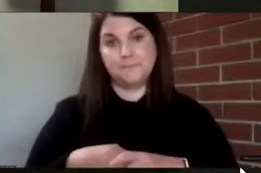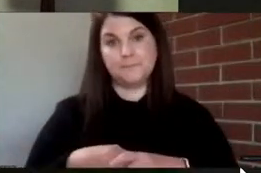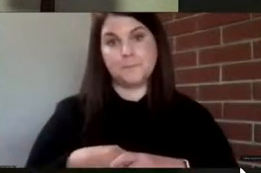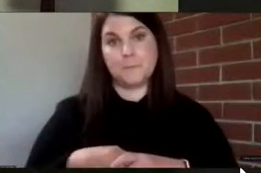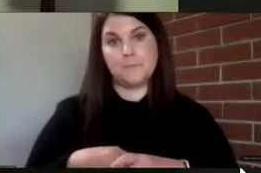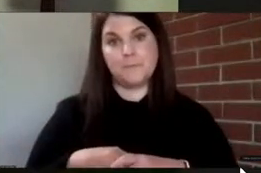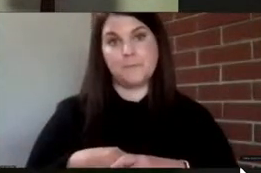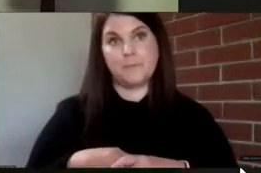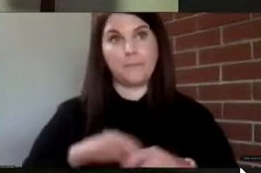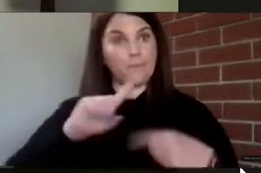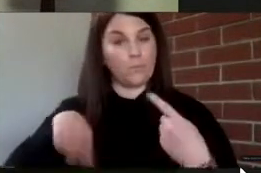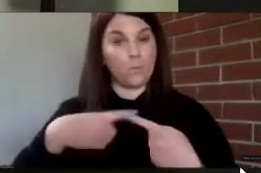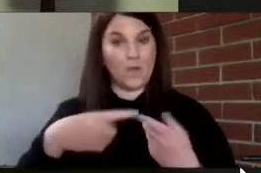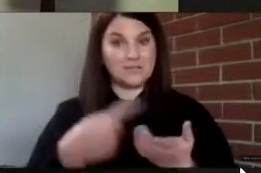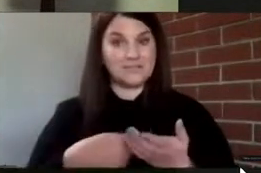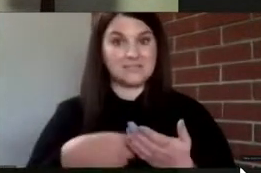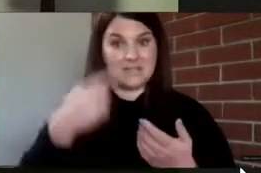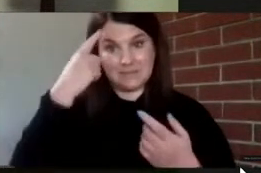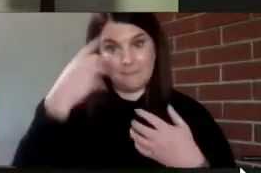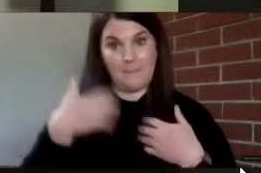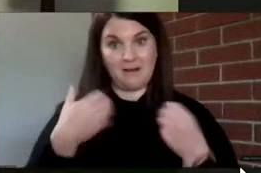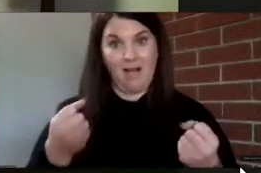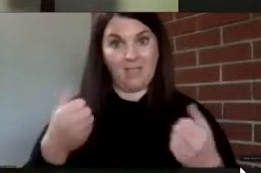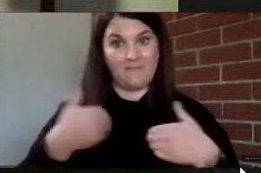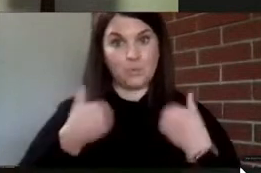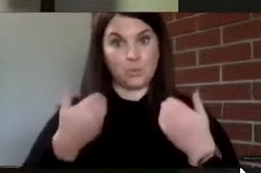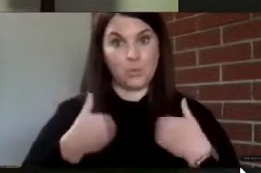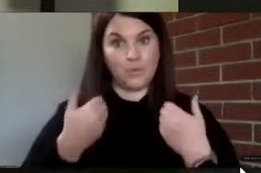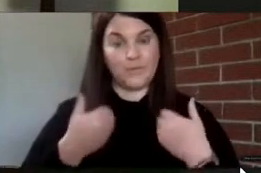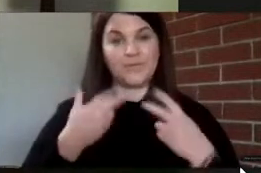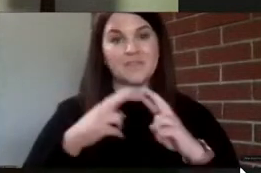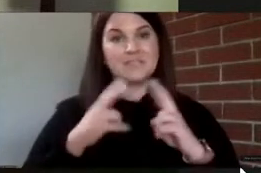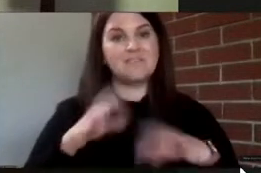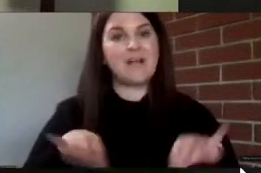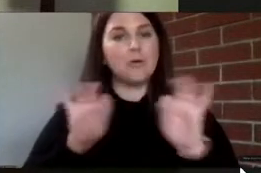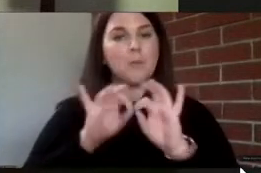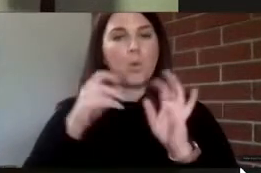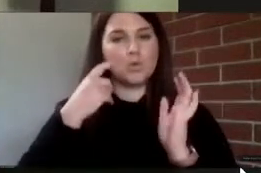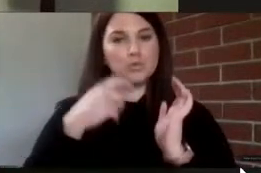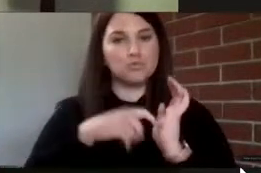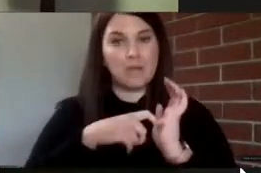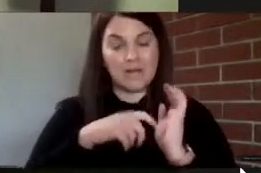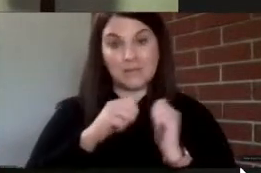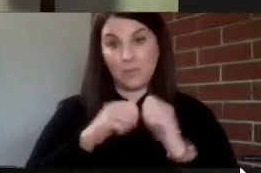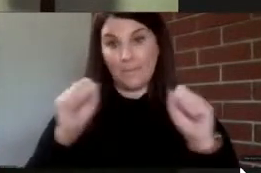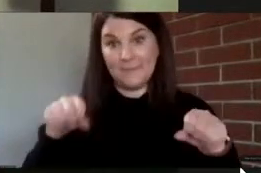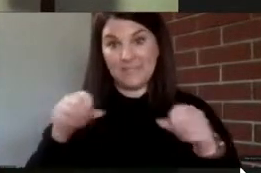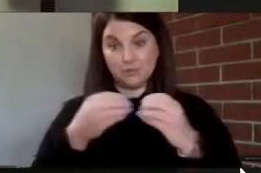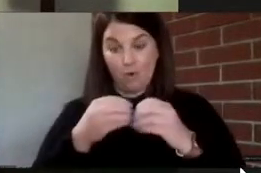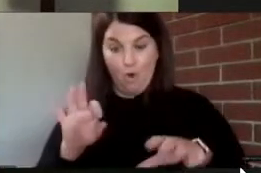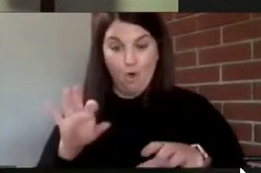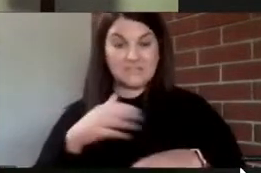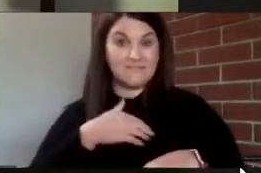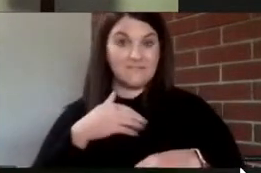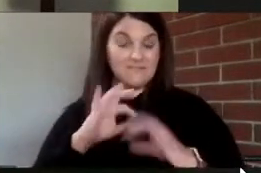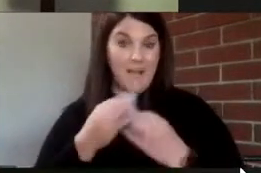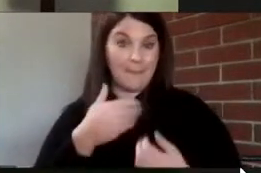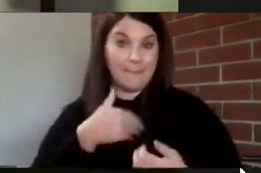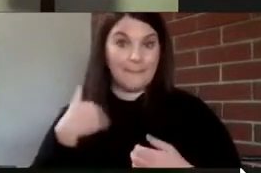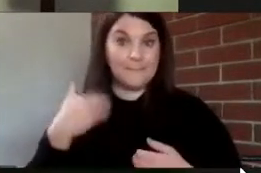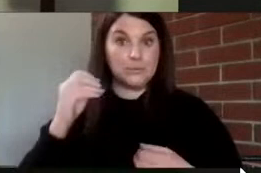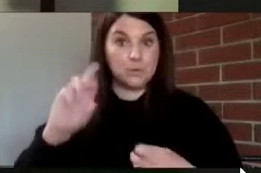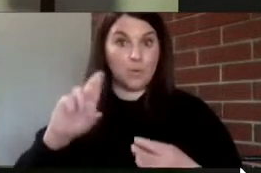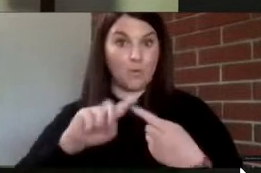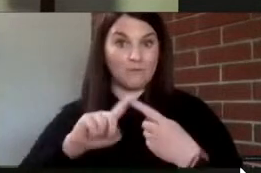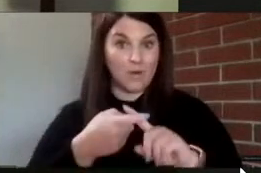when discussing the mental health of youth, it is very important to recognize that with the potential loss of family members or